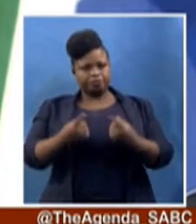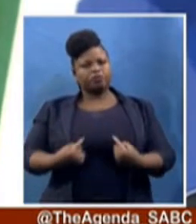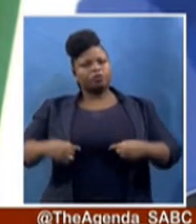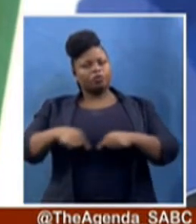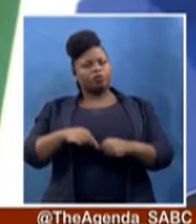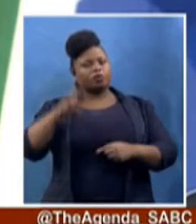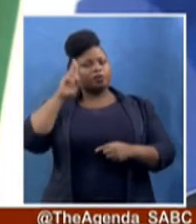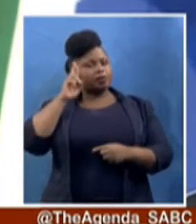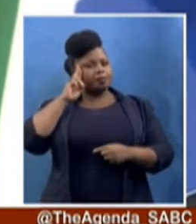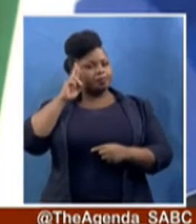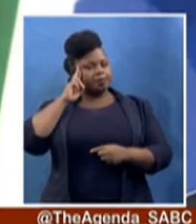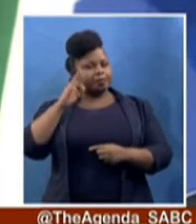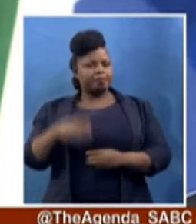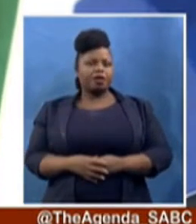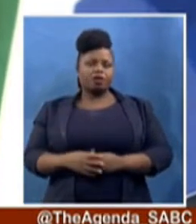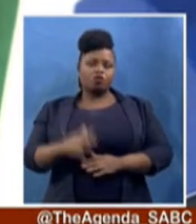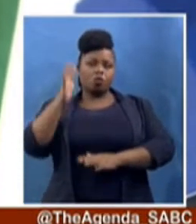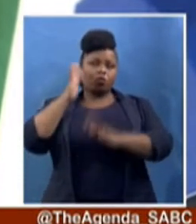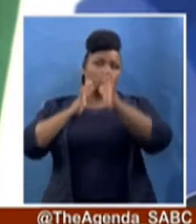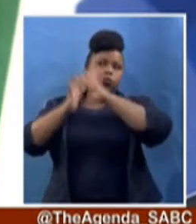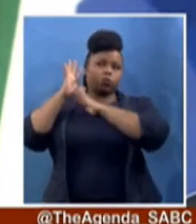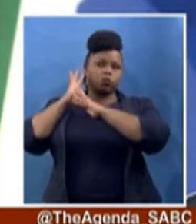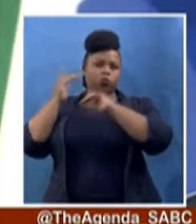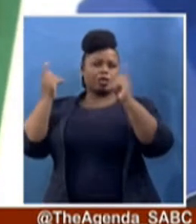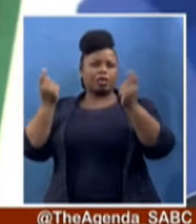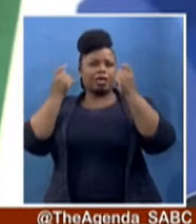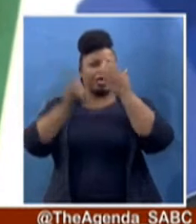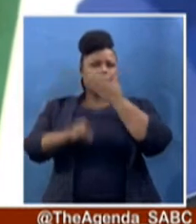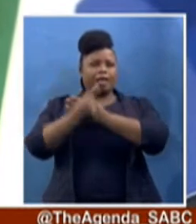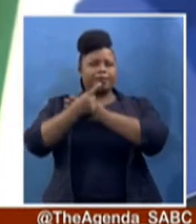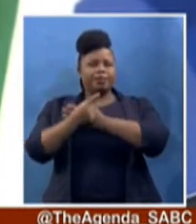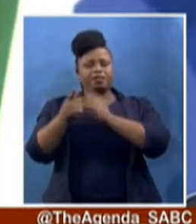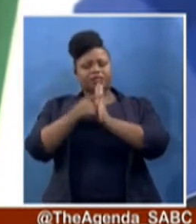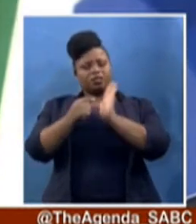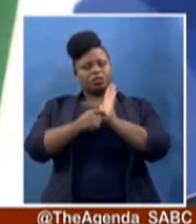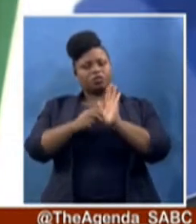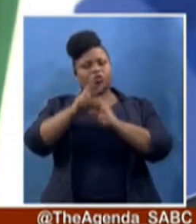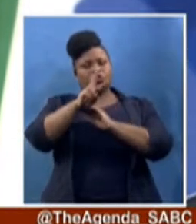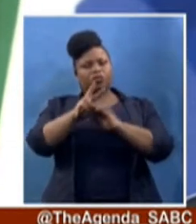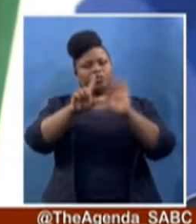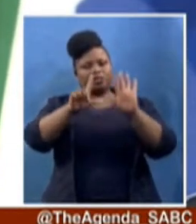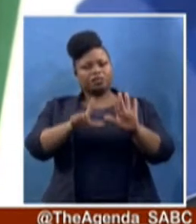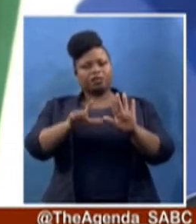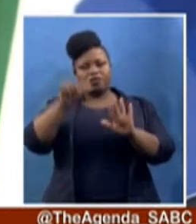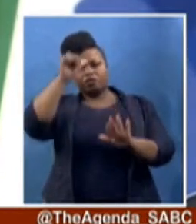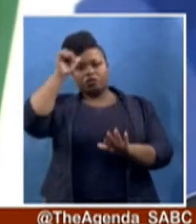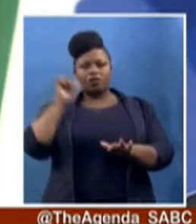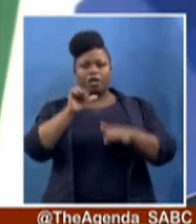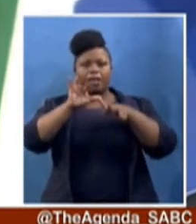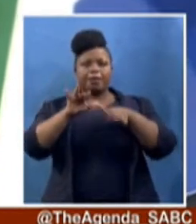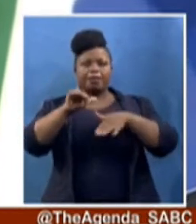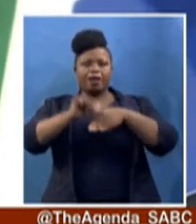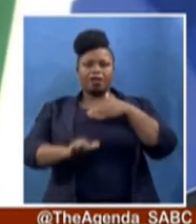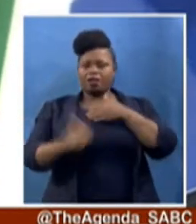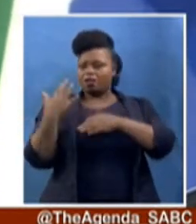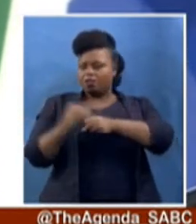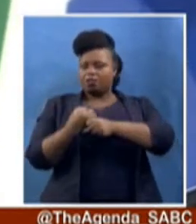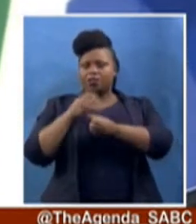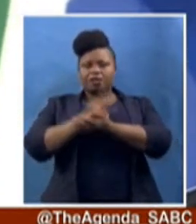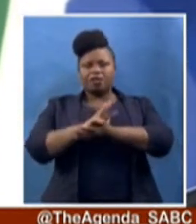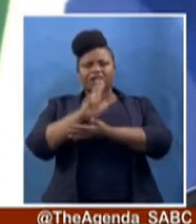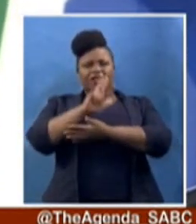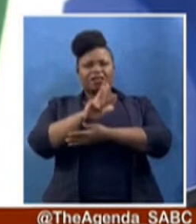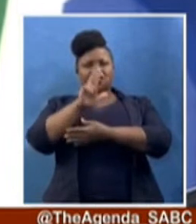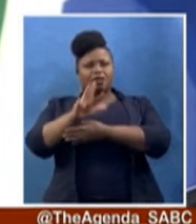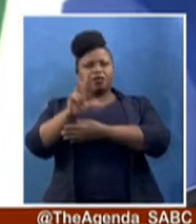the 27th of April 1994, when we voted for the first time.